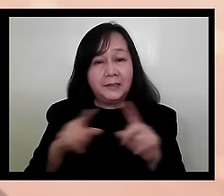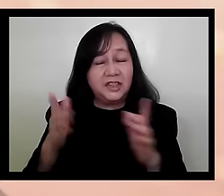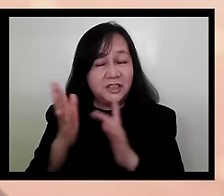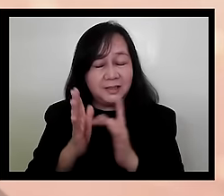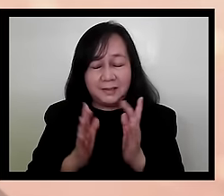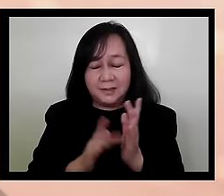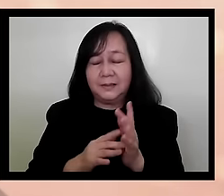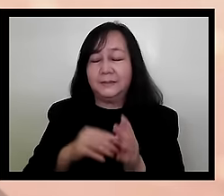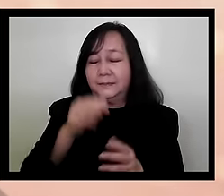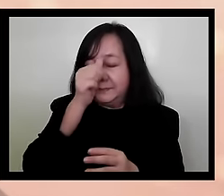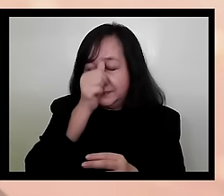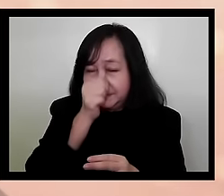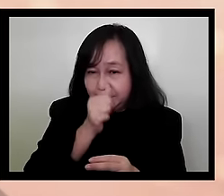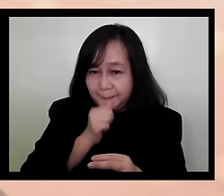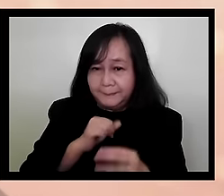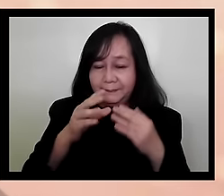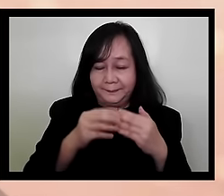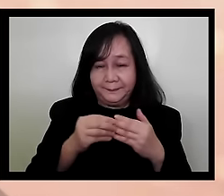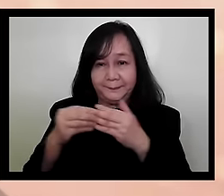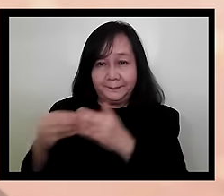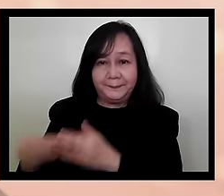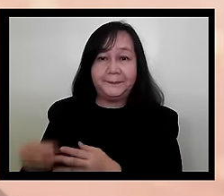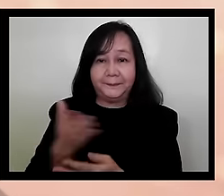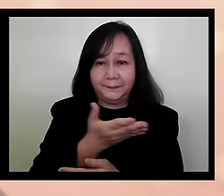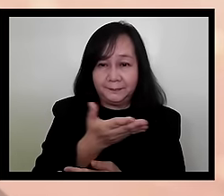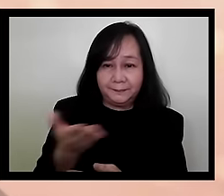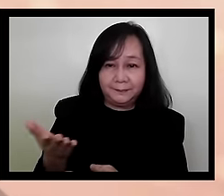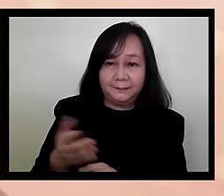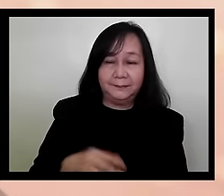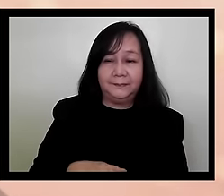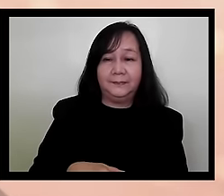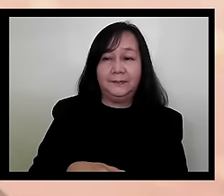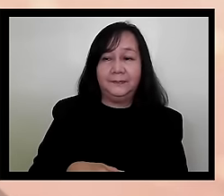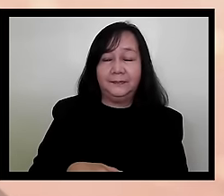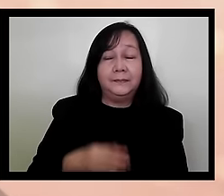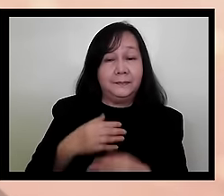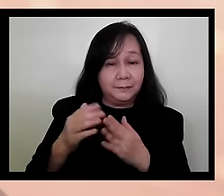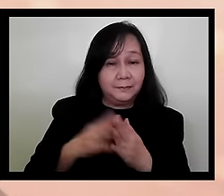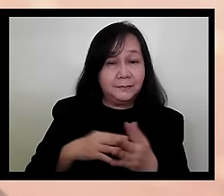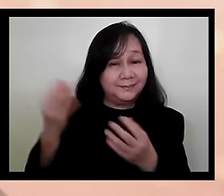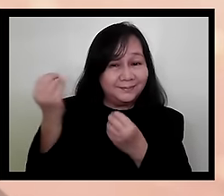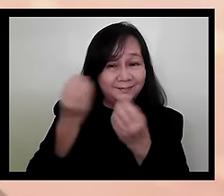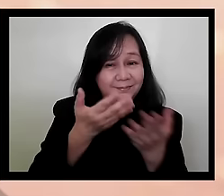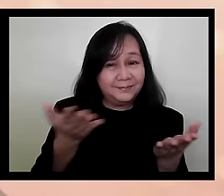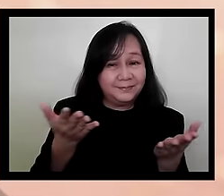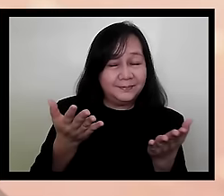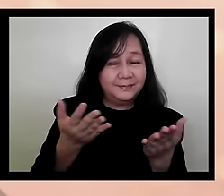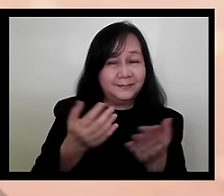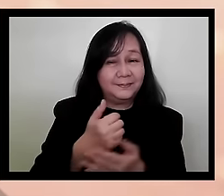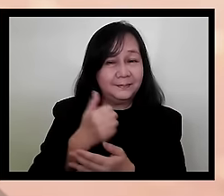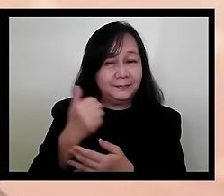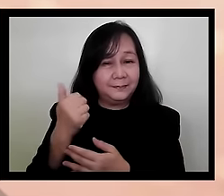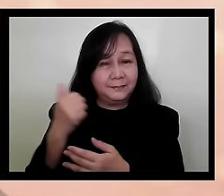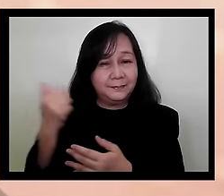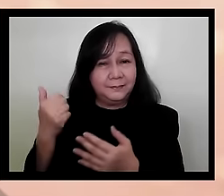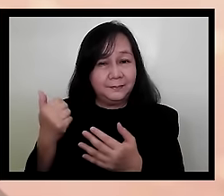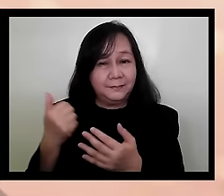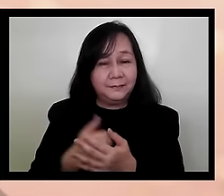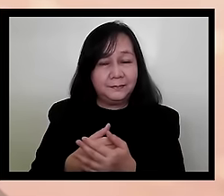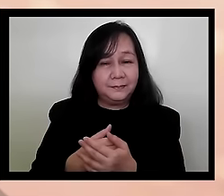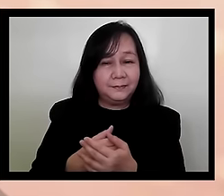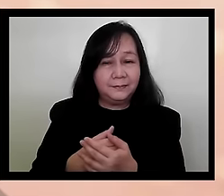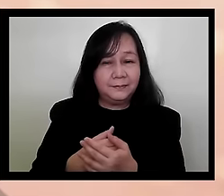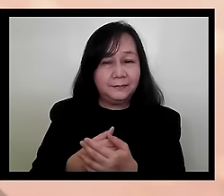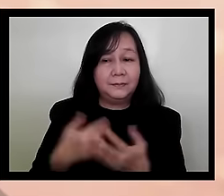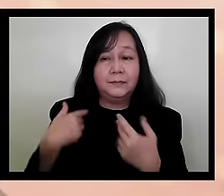but Jesus Will patiently guide you and will even give you the honor